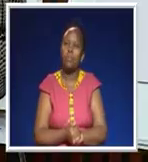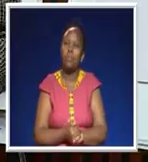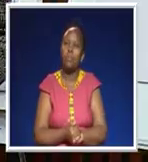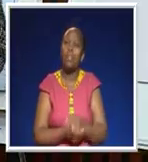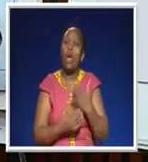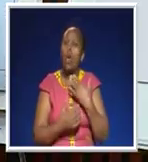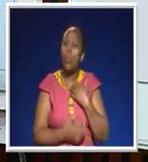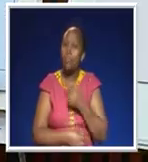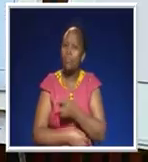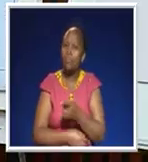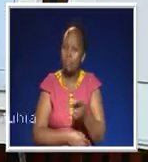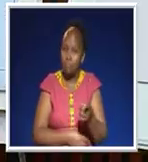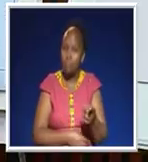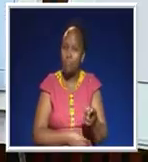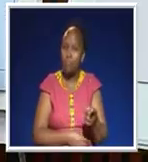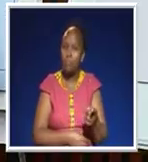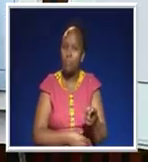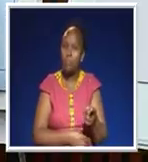I will want you to